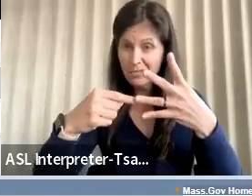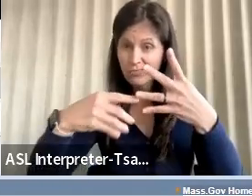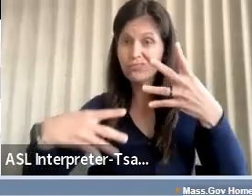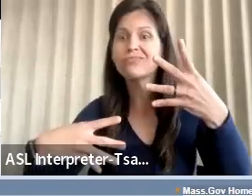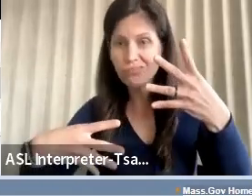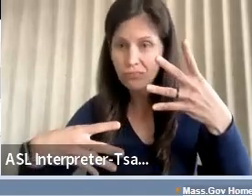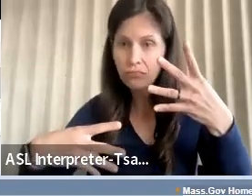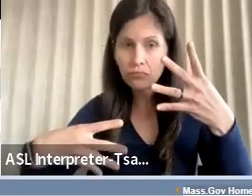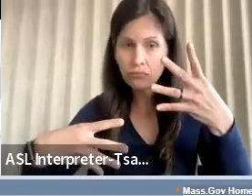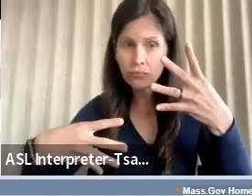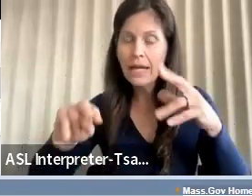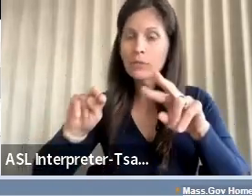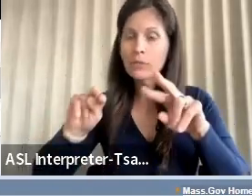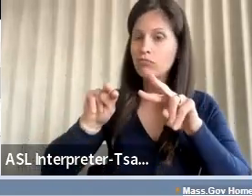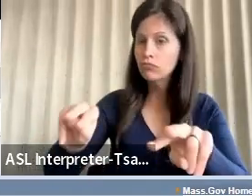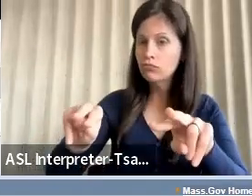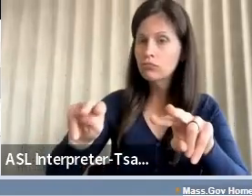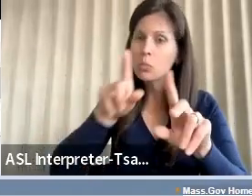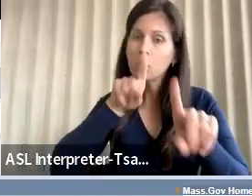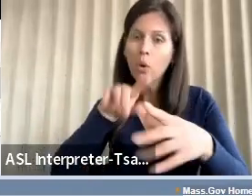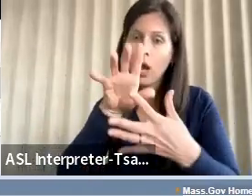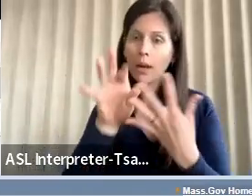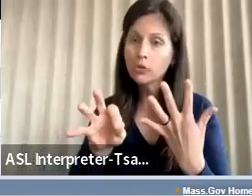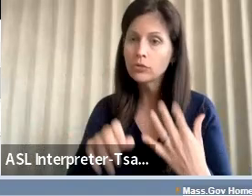view the report options.